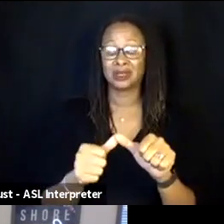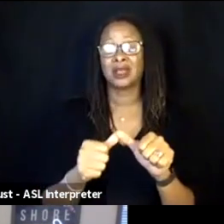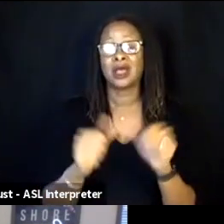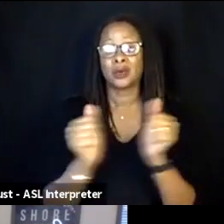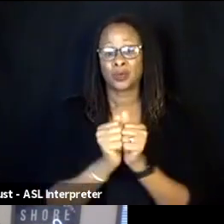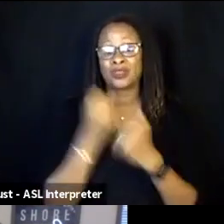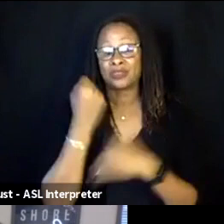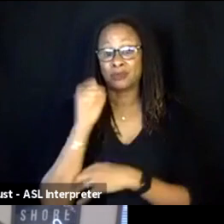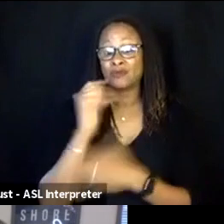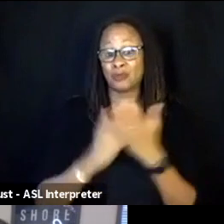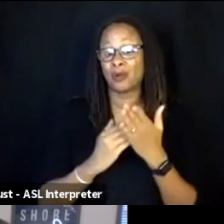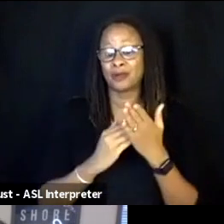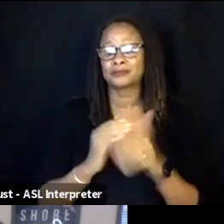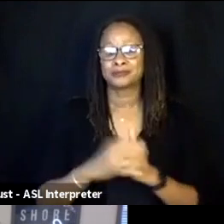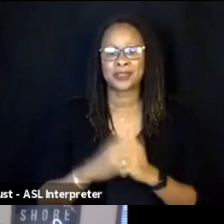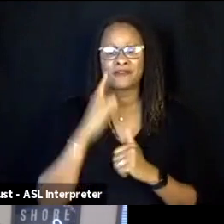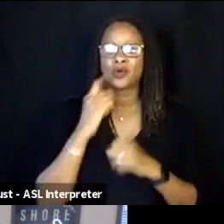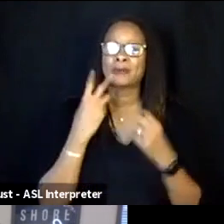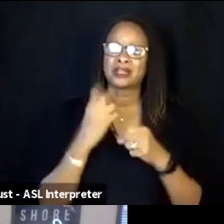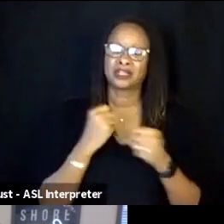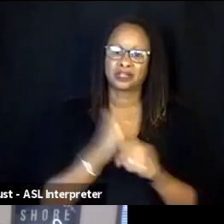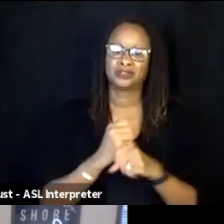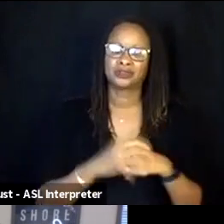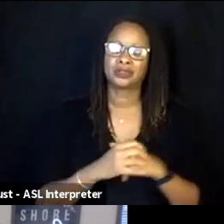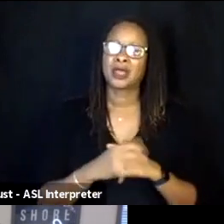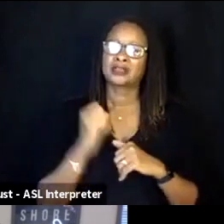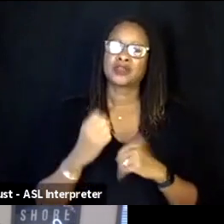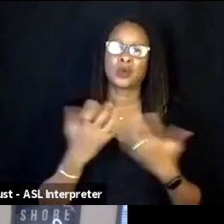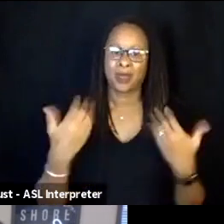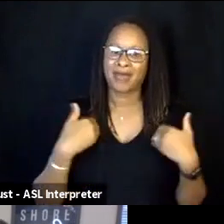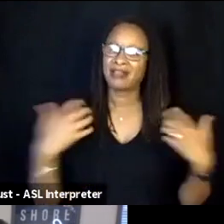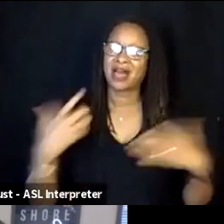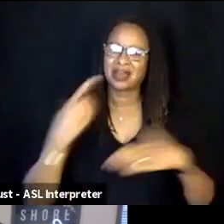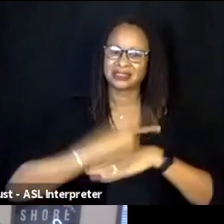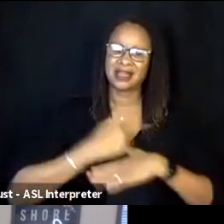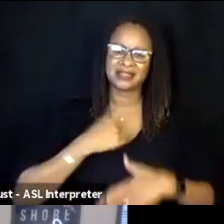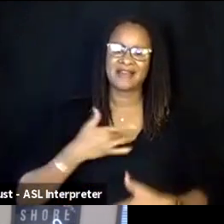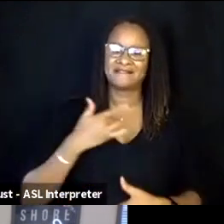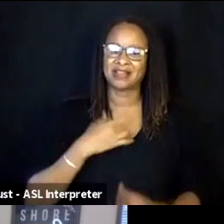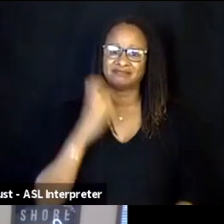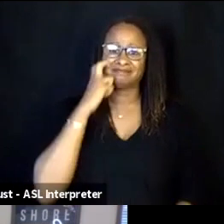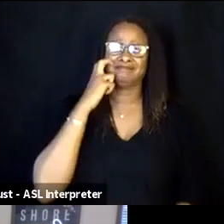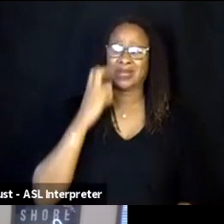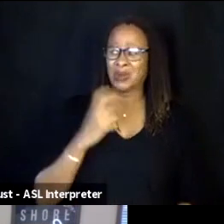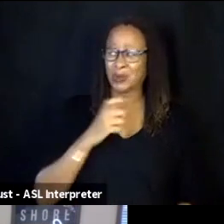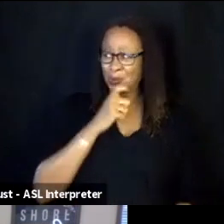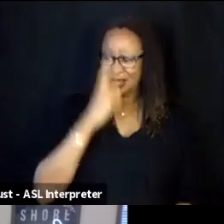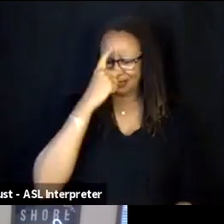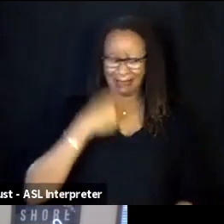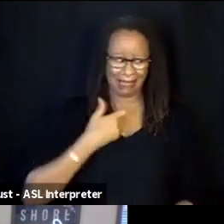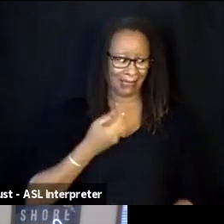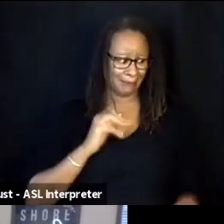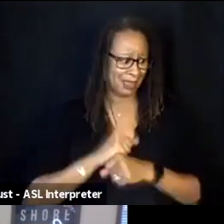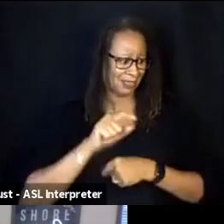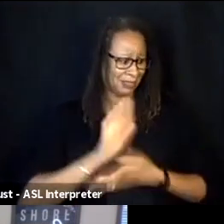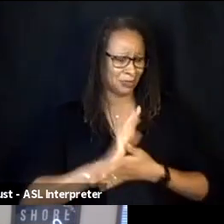movement part for years. So there was certainly a lot of days where I felt doubt of like, who do I think I am making this? You know,